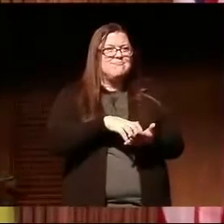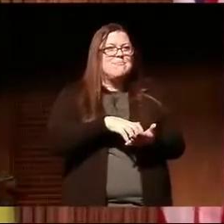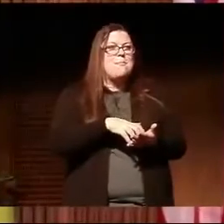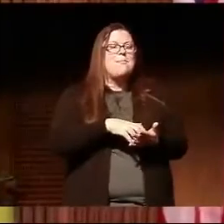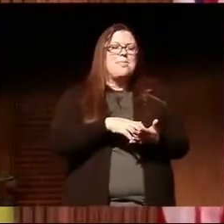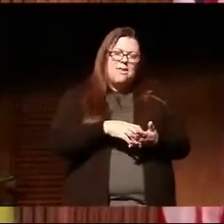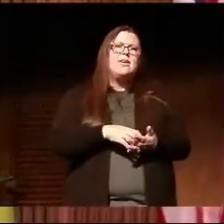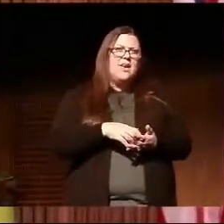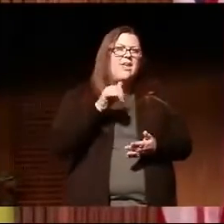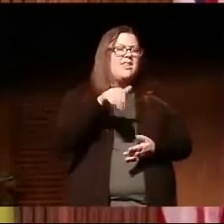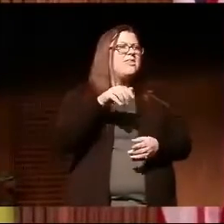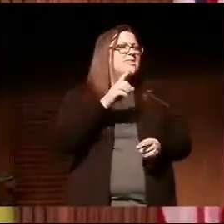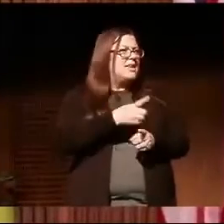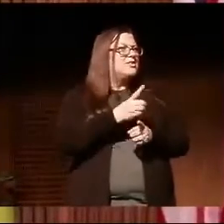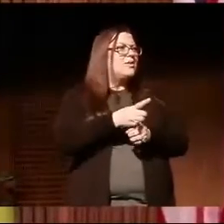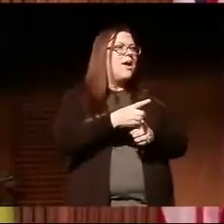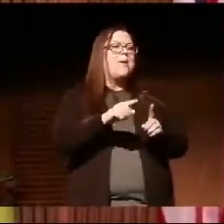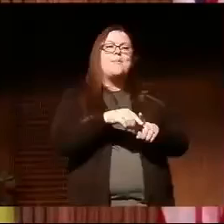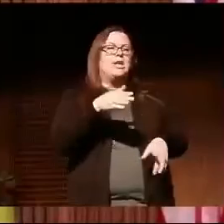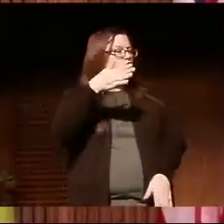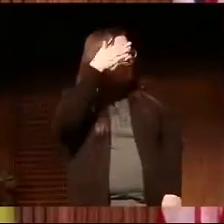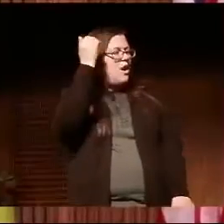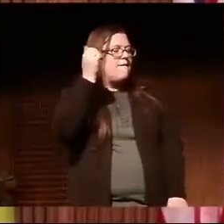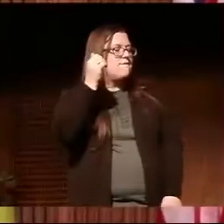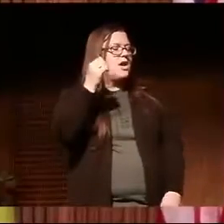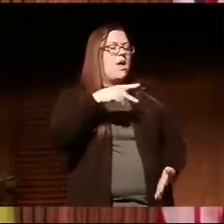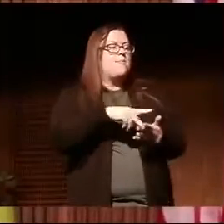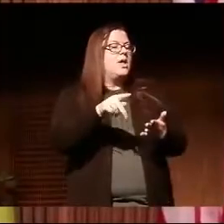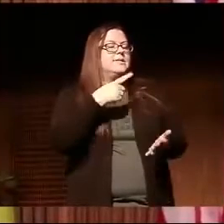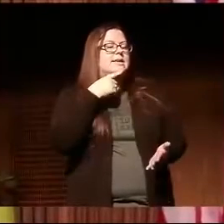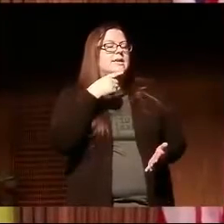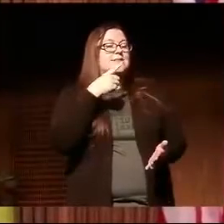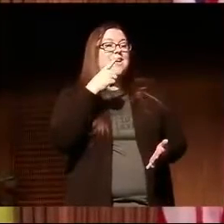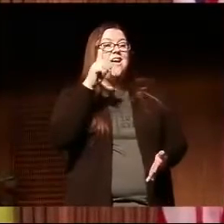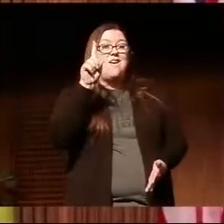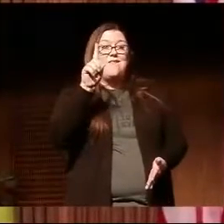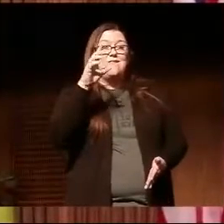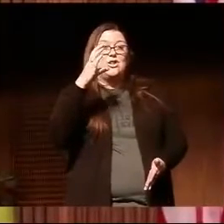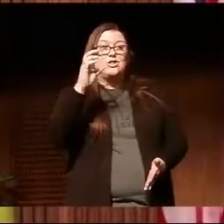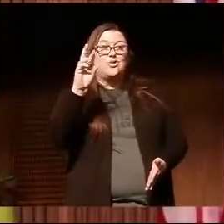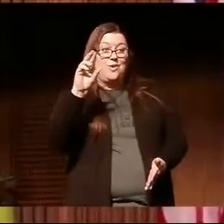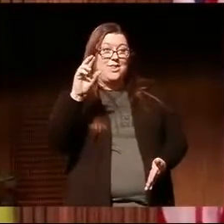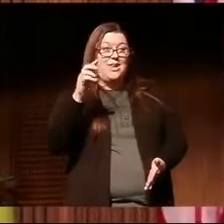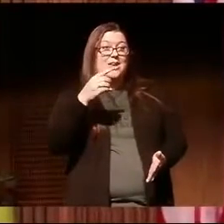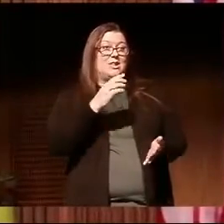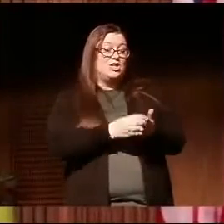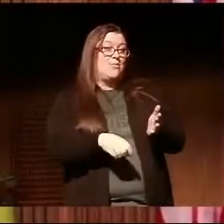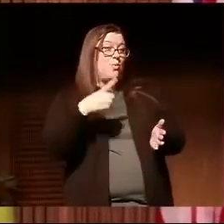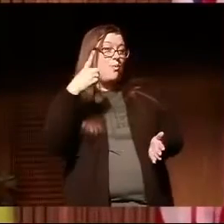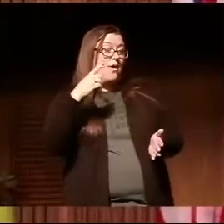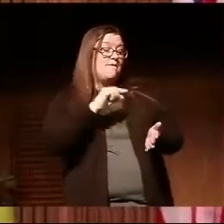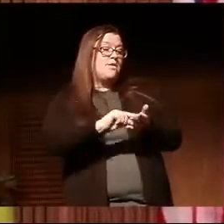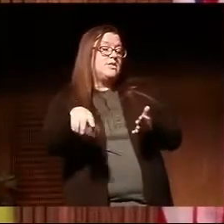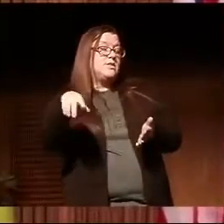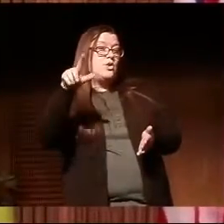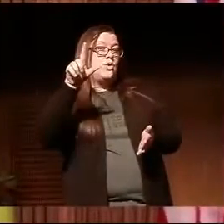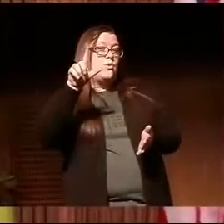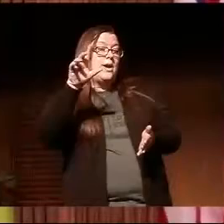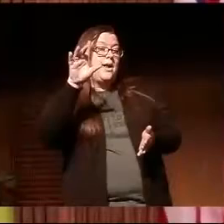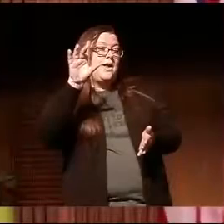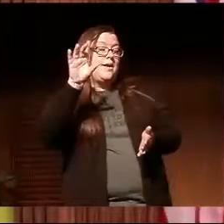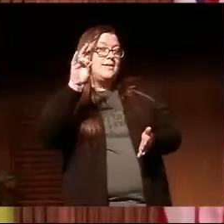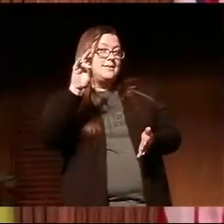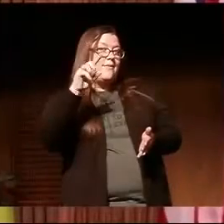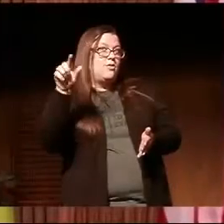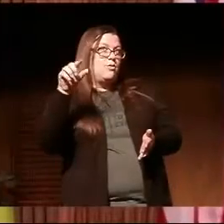But do not forget, again, what Paul says in 1 Corinthians 1, this time verses 27 through 29. Listen carefully.